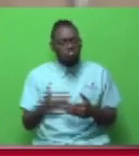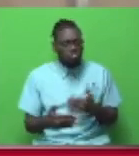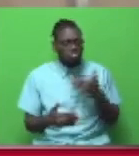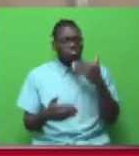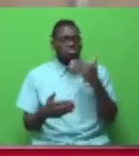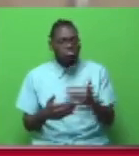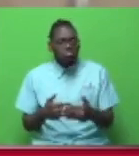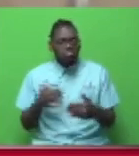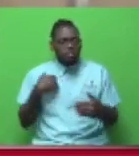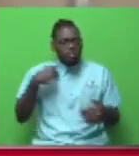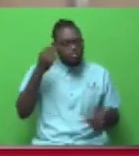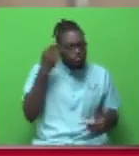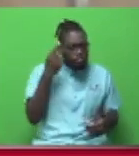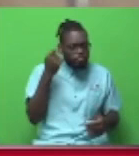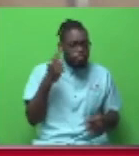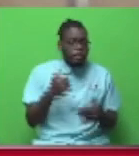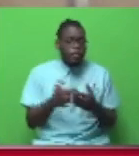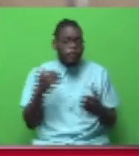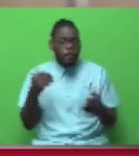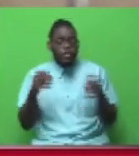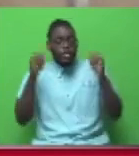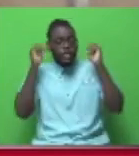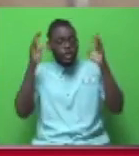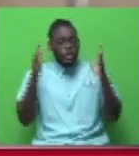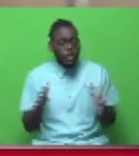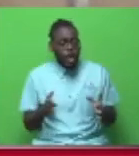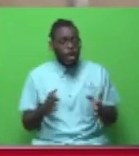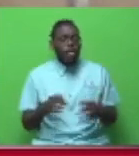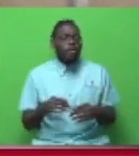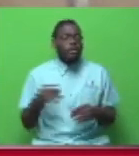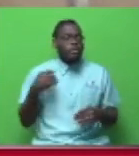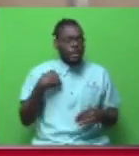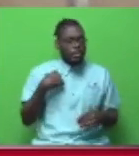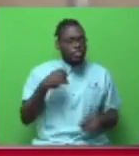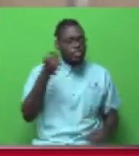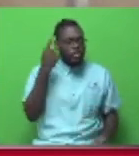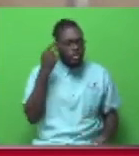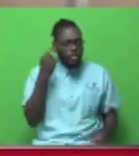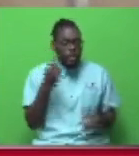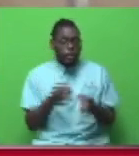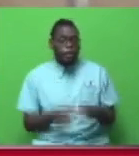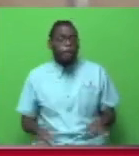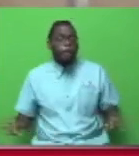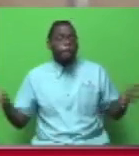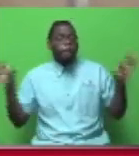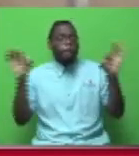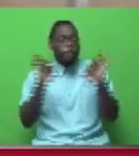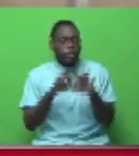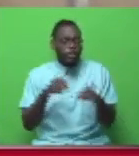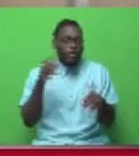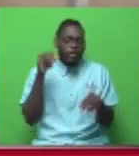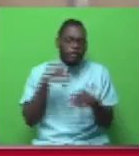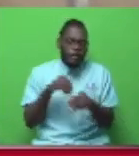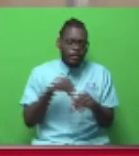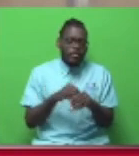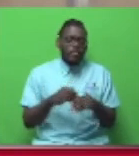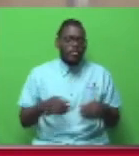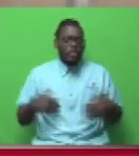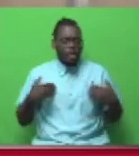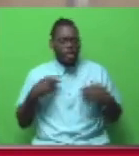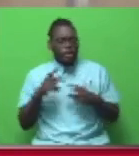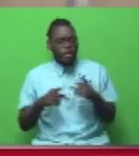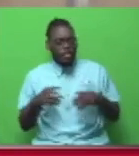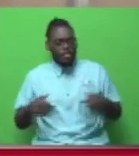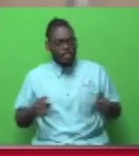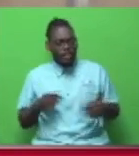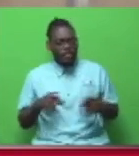was a teacher myself, I understand the importance of investing in our young people, working with our young people, and of course,